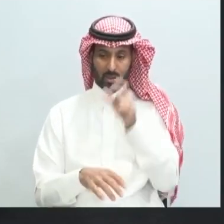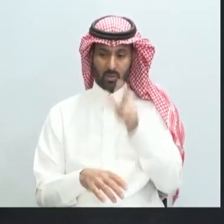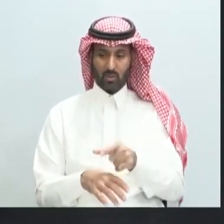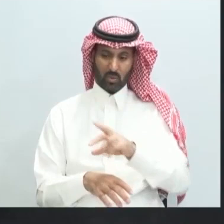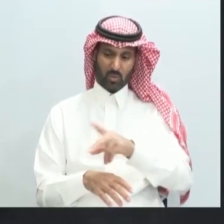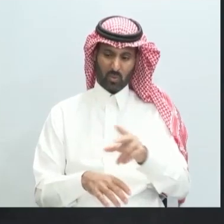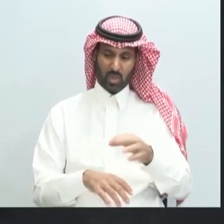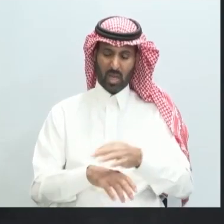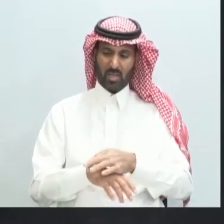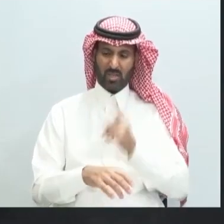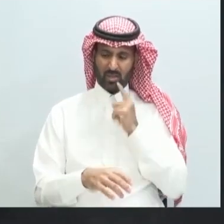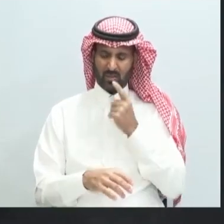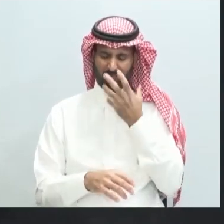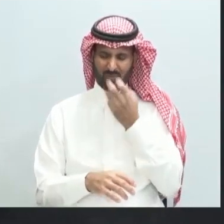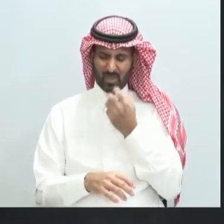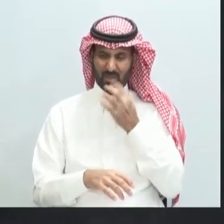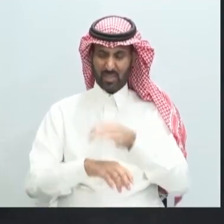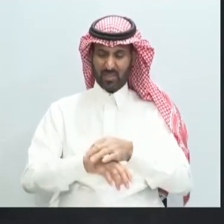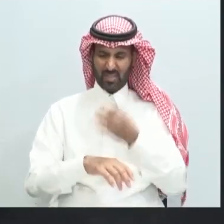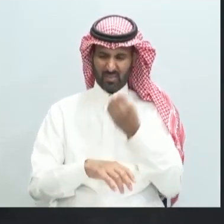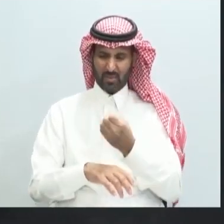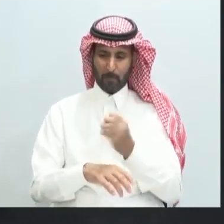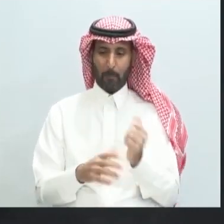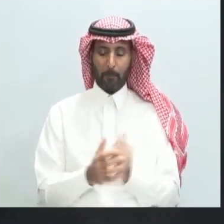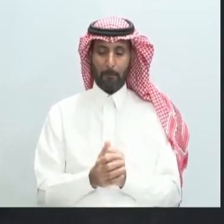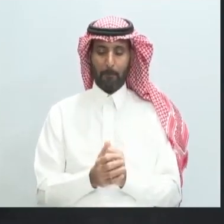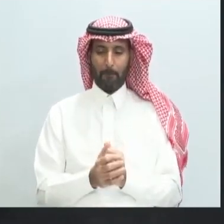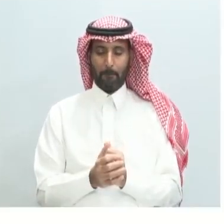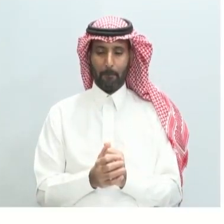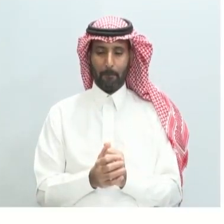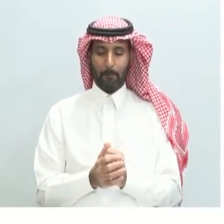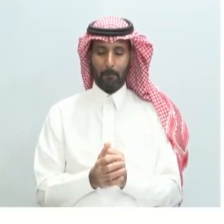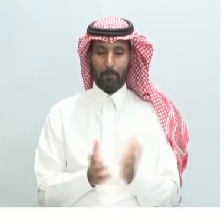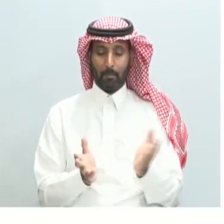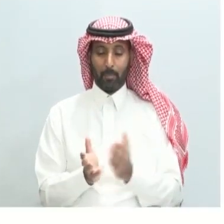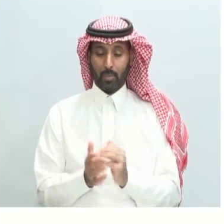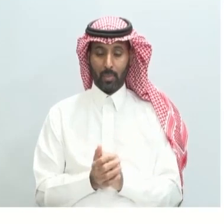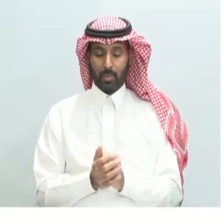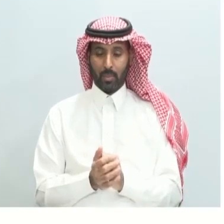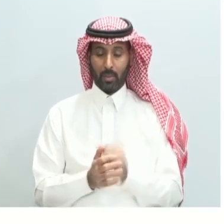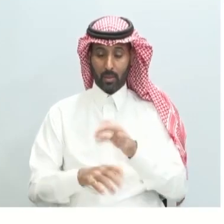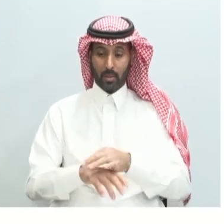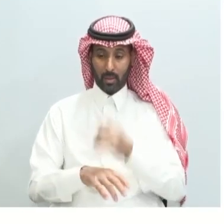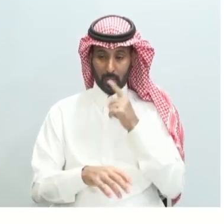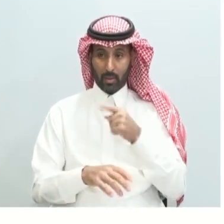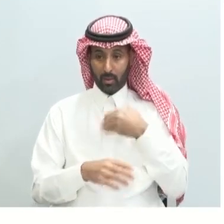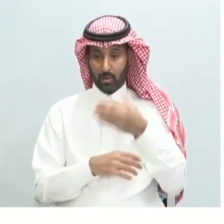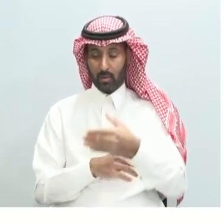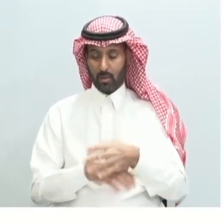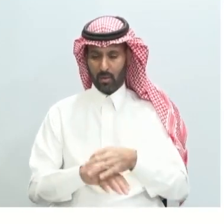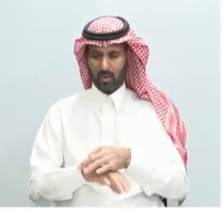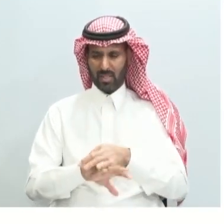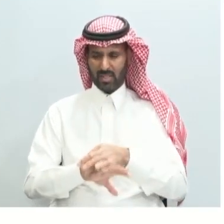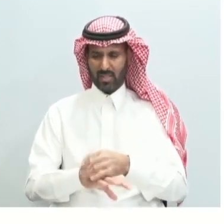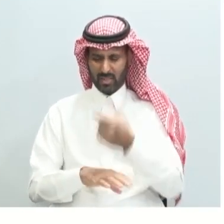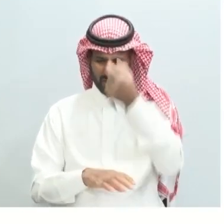different aches, with different pains. So let's read each of these pains, and after this,